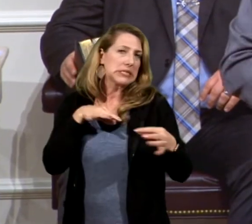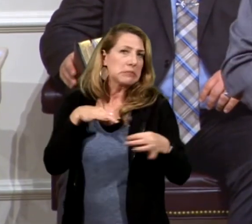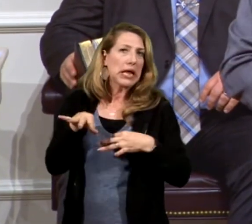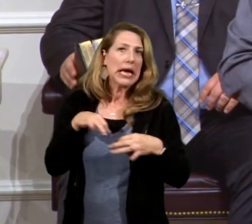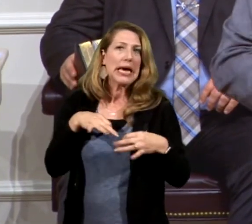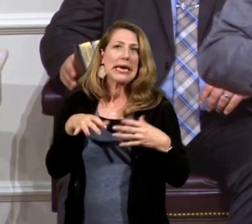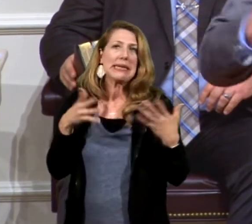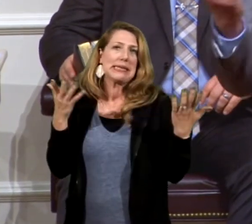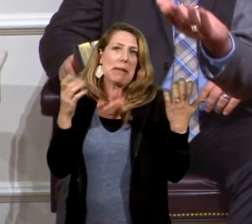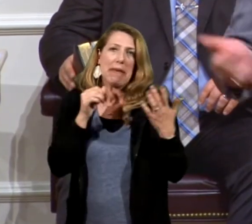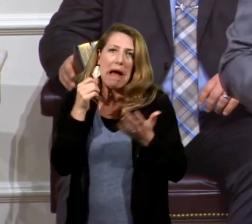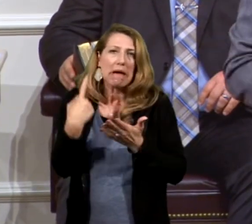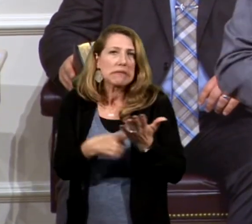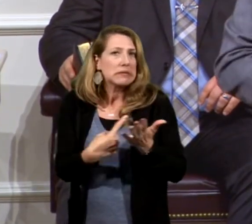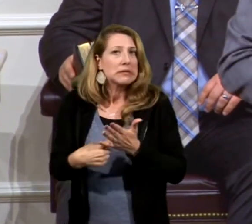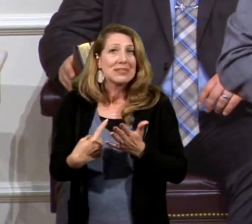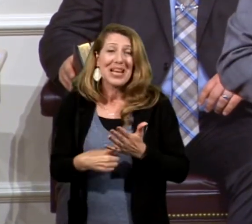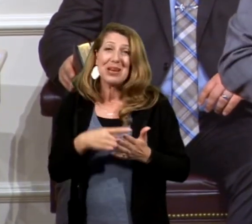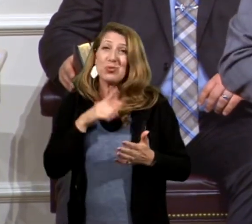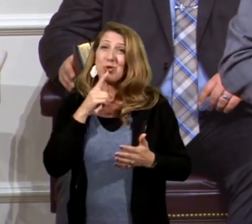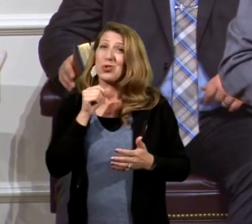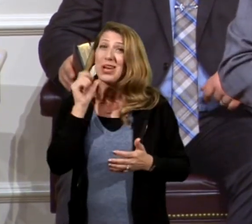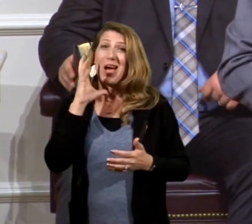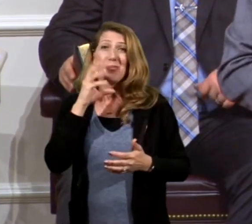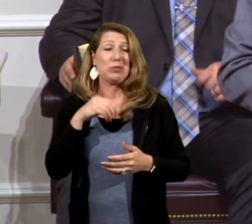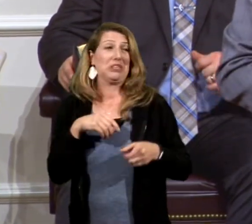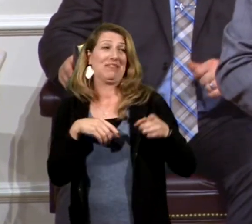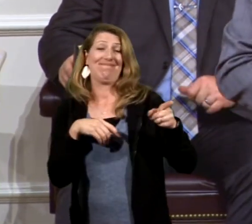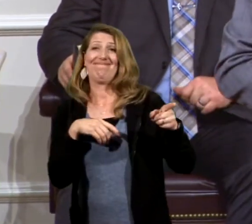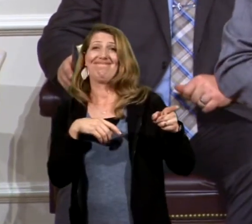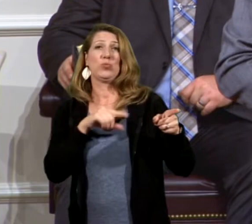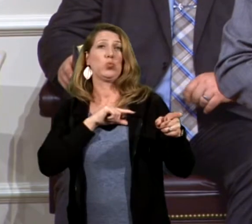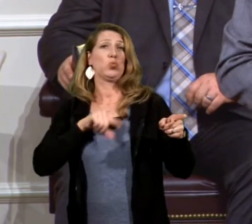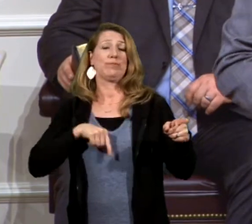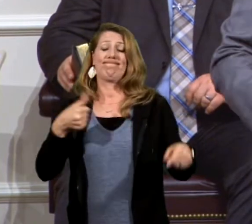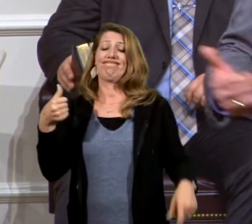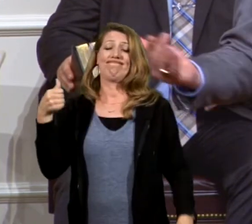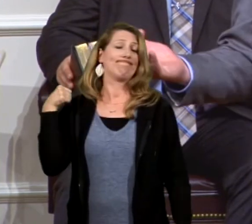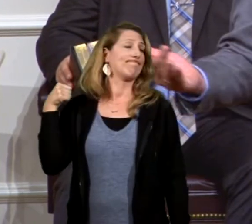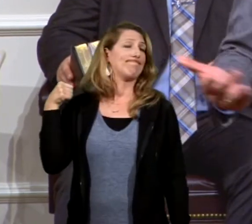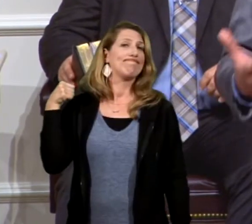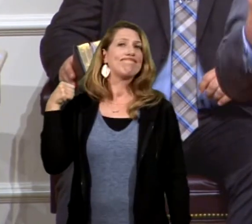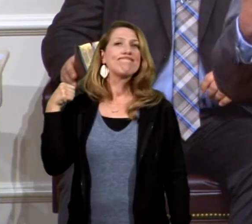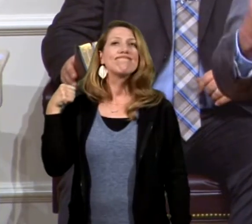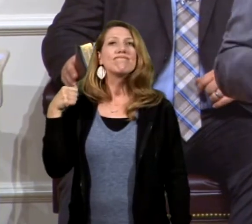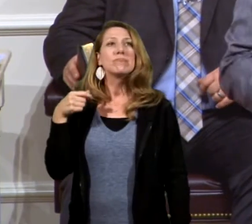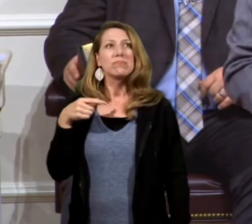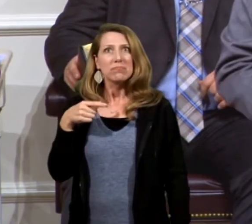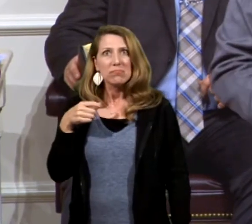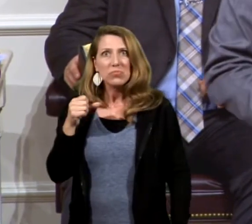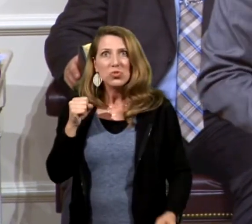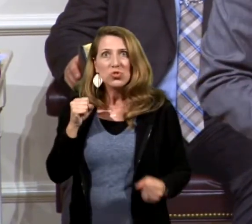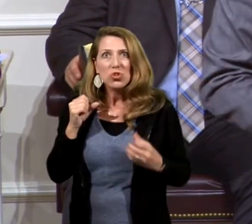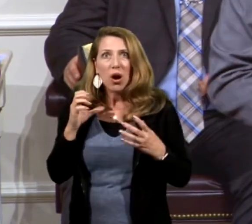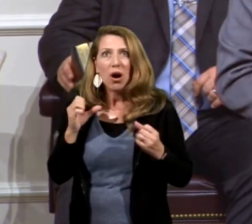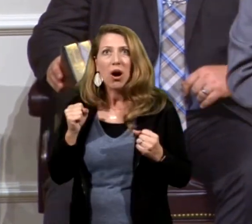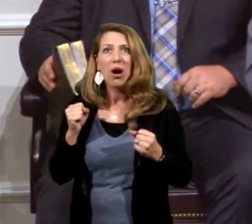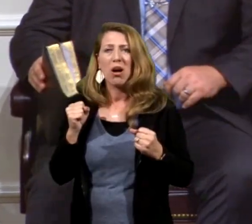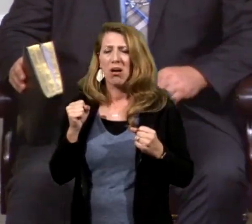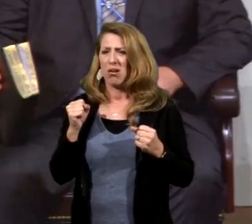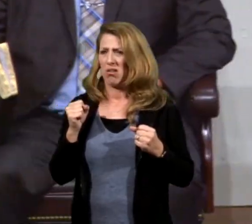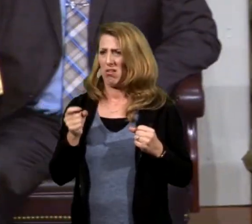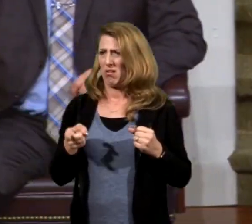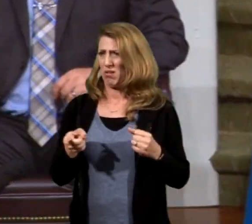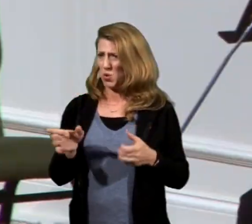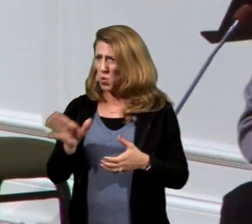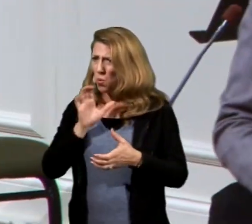up for discussion, but it wasn't pretty, and she said, I'm not coming. And the guys, well, that stunned them, and they sobered up enough to say, if